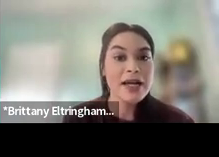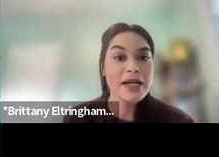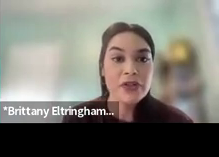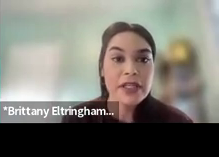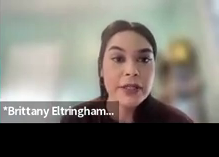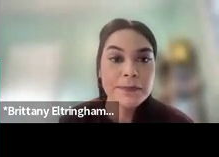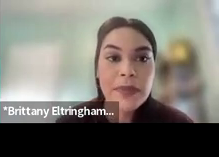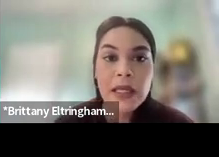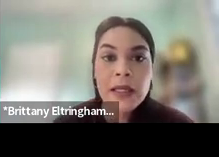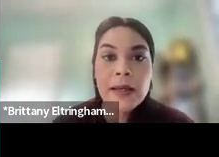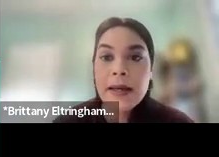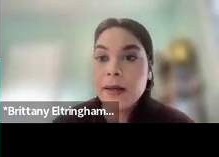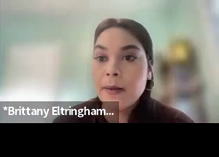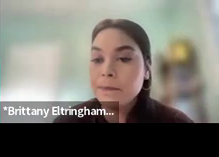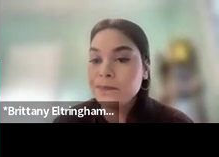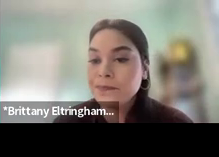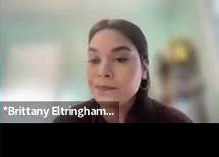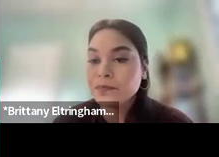supply to last for a year.